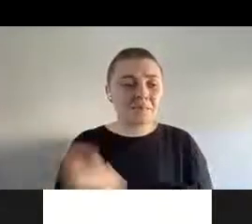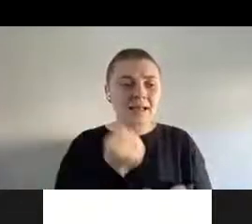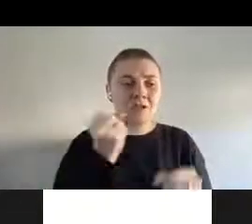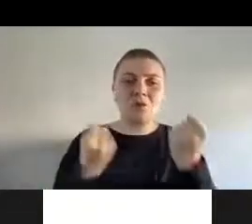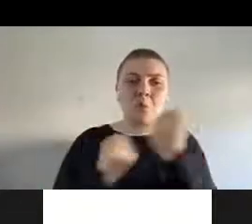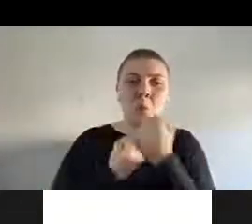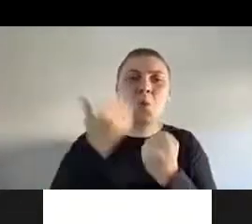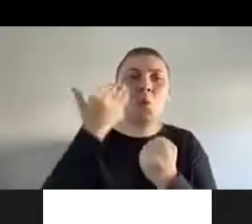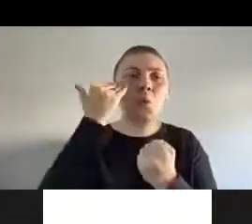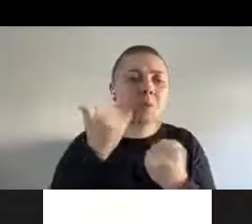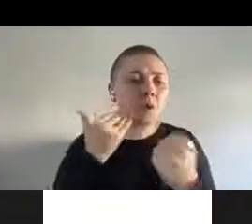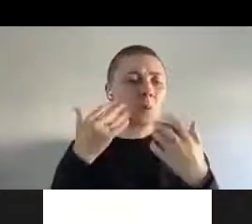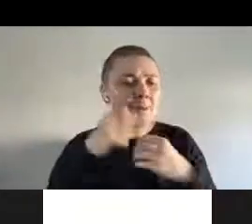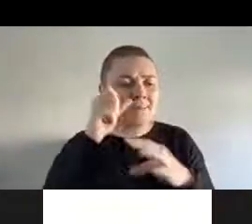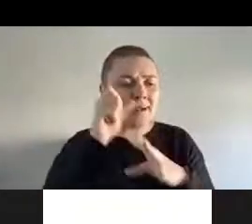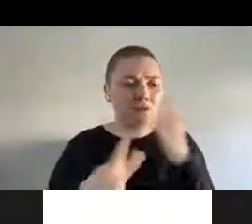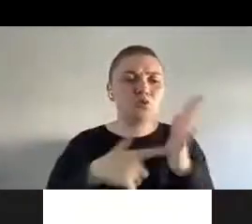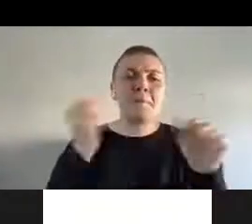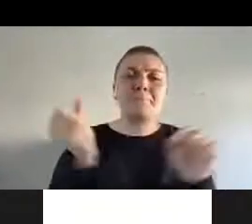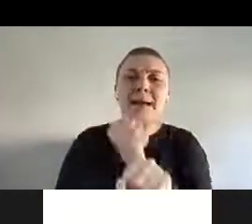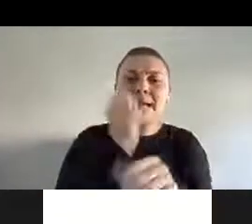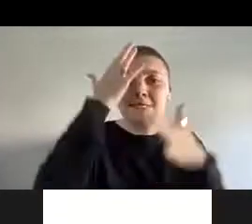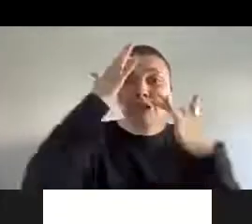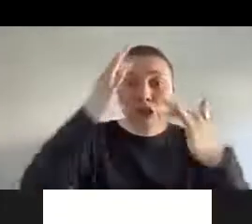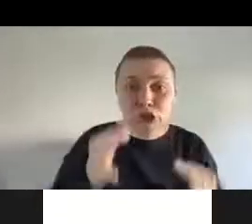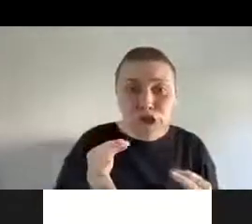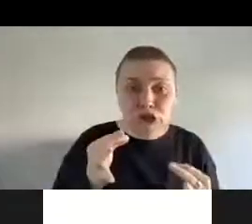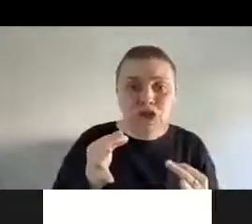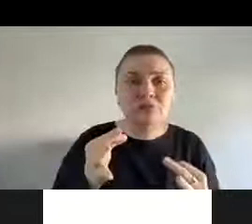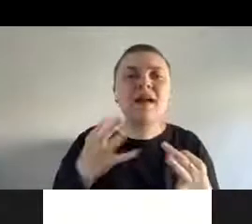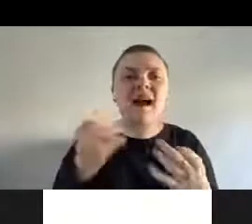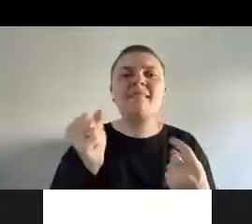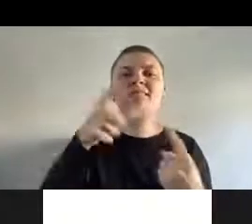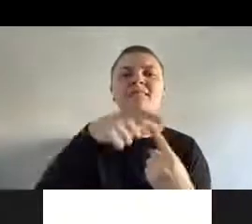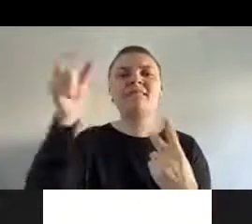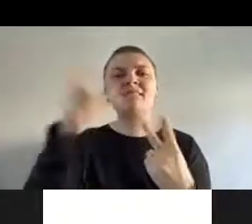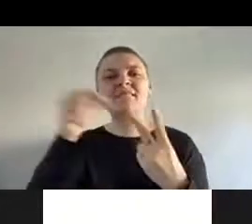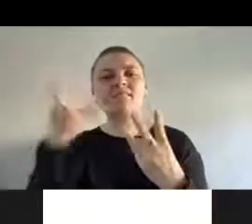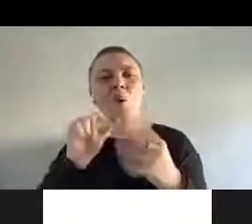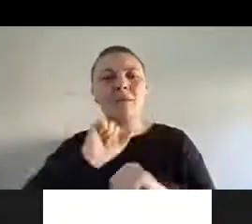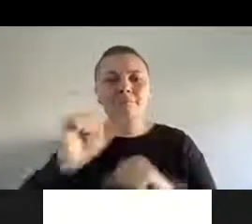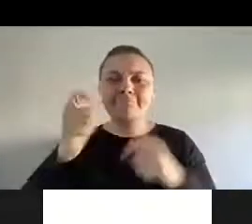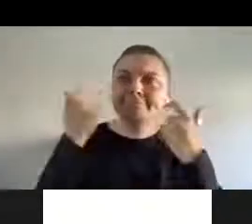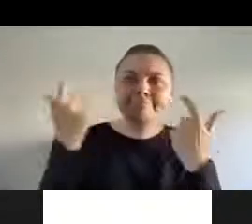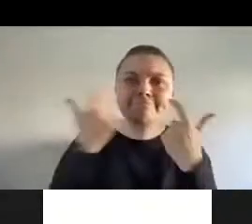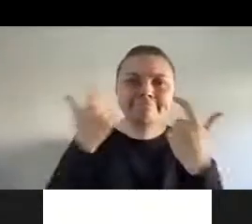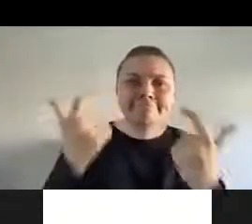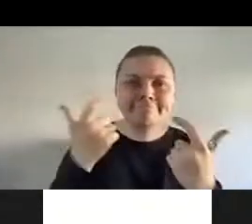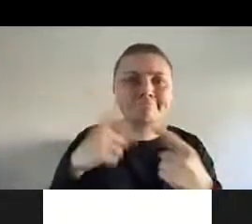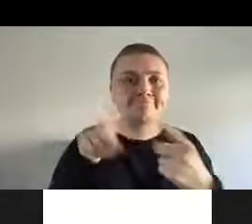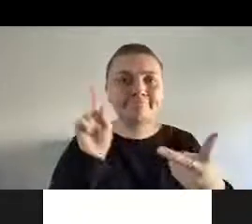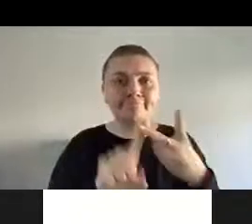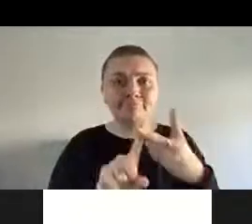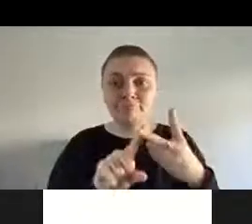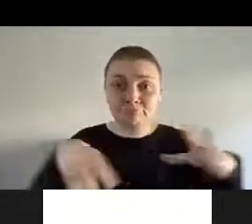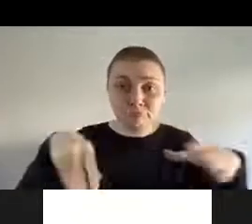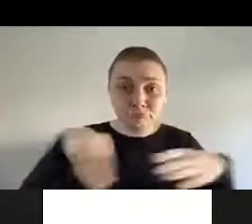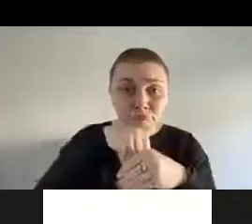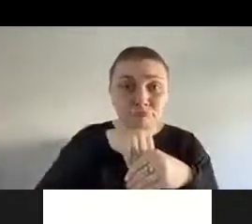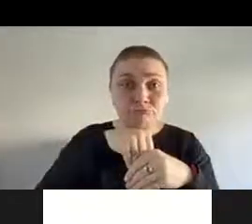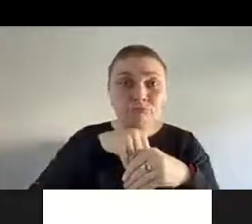with disabilities to make decisions and have choice about their care, including